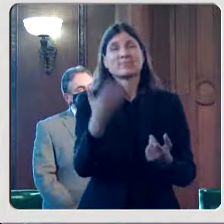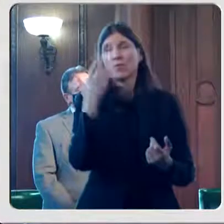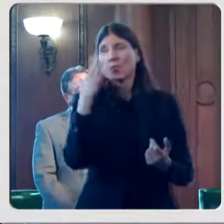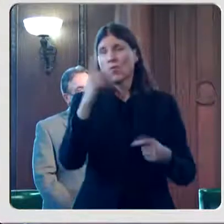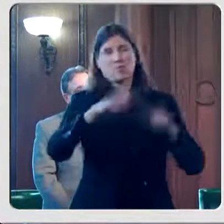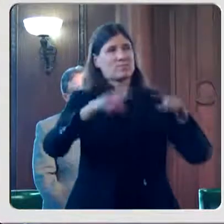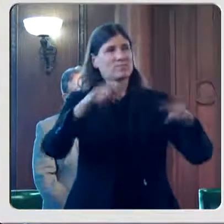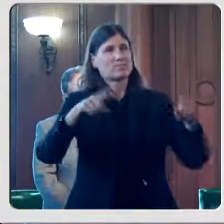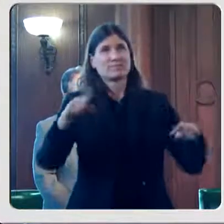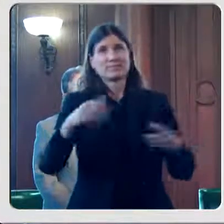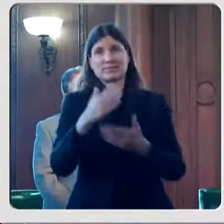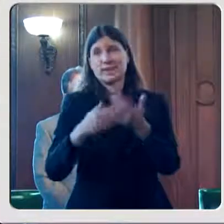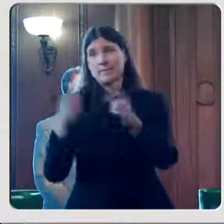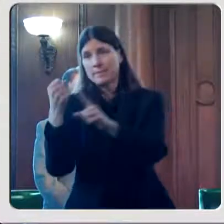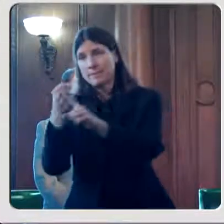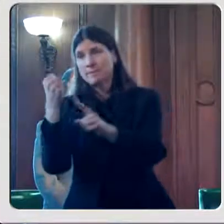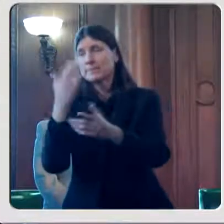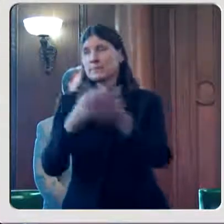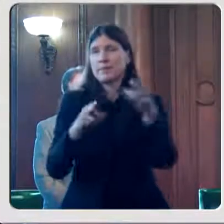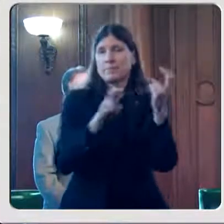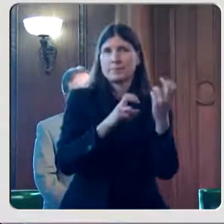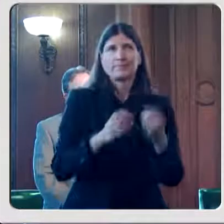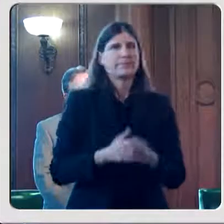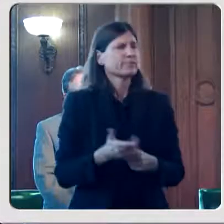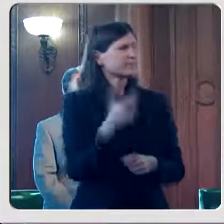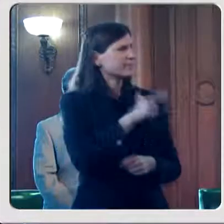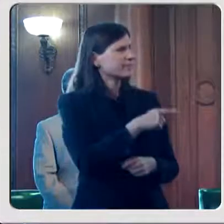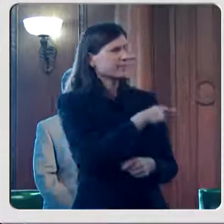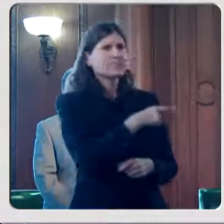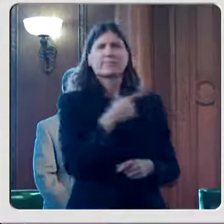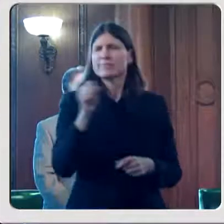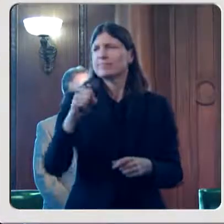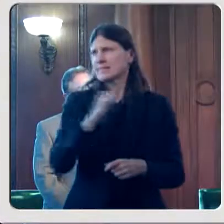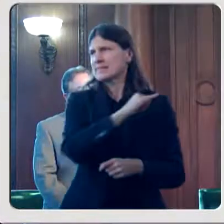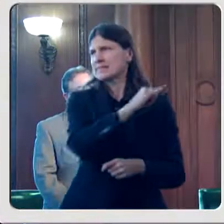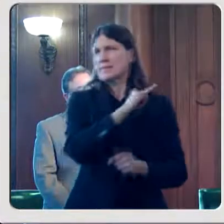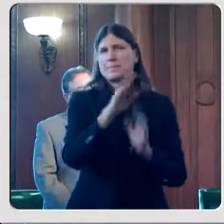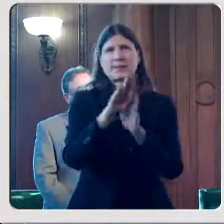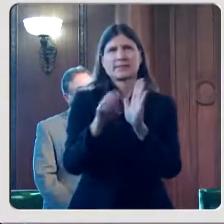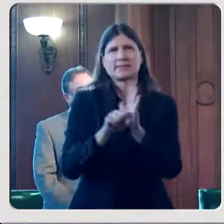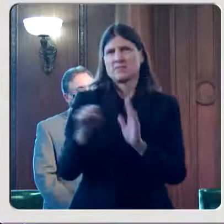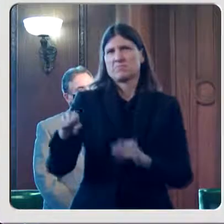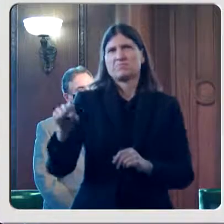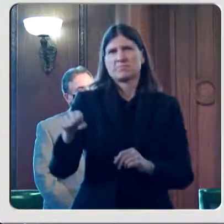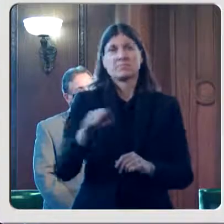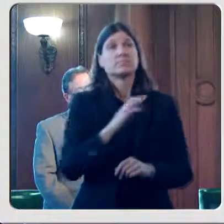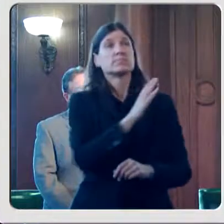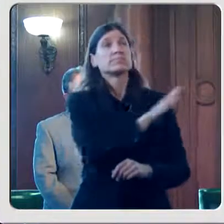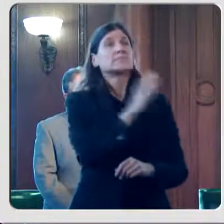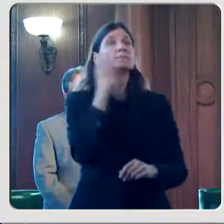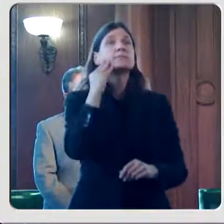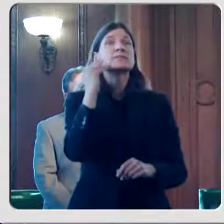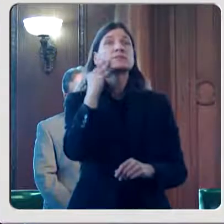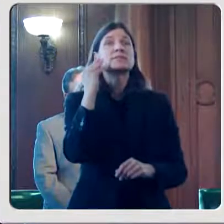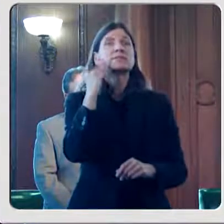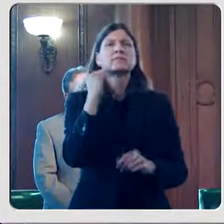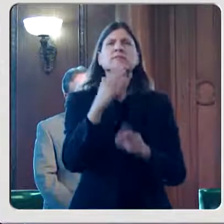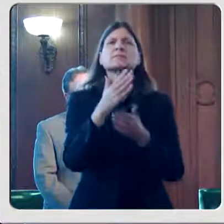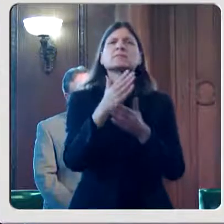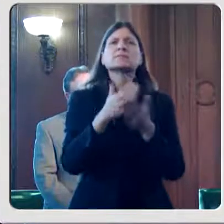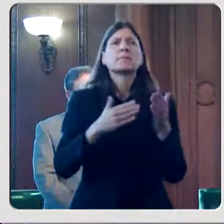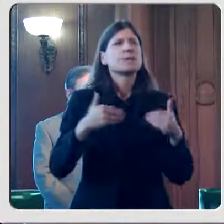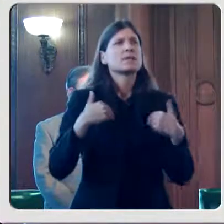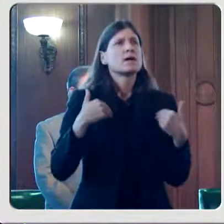I would just concur with that. When looking at our experience, we have always had some patients hospitalized that have been in younger age